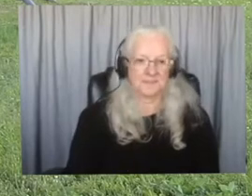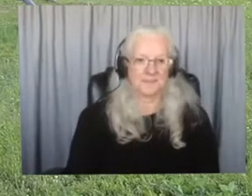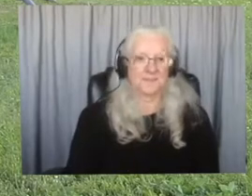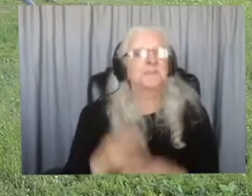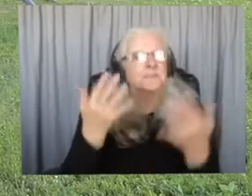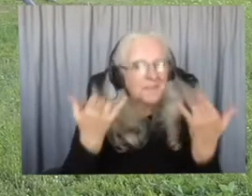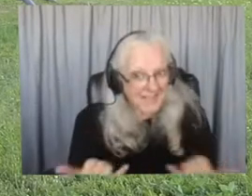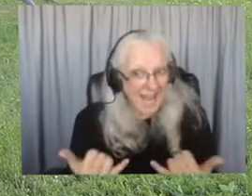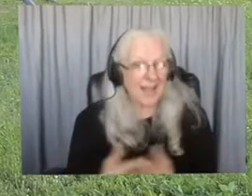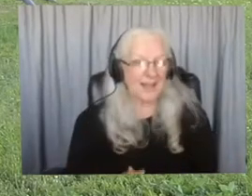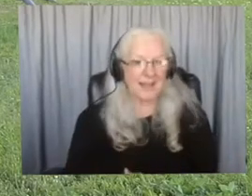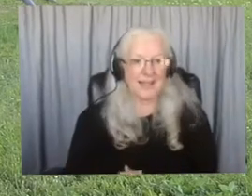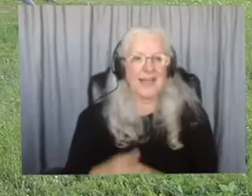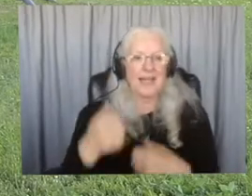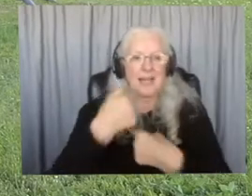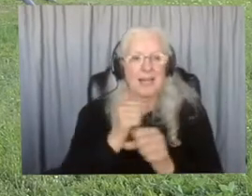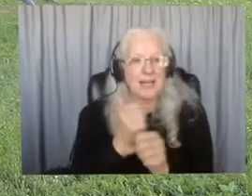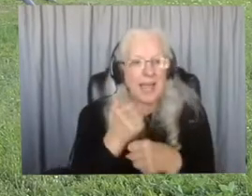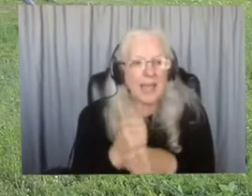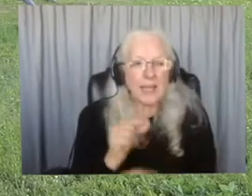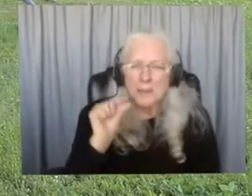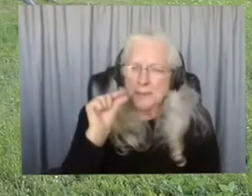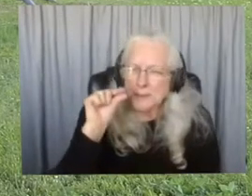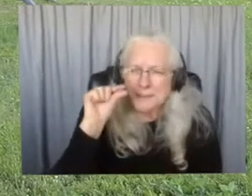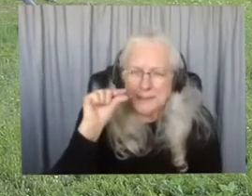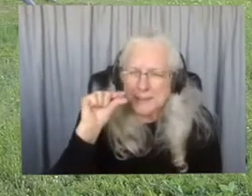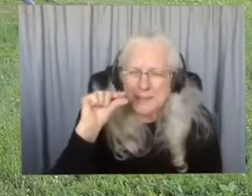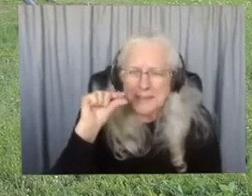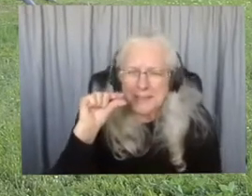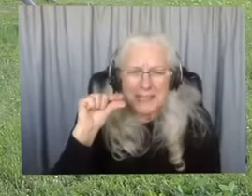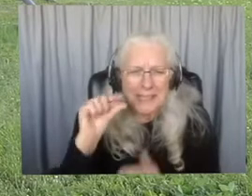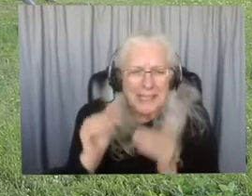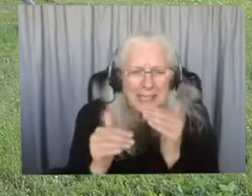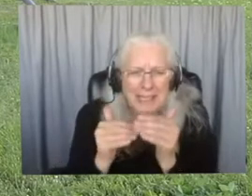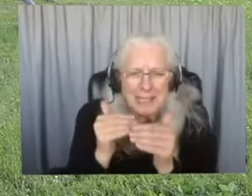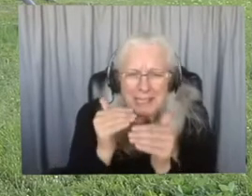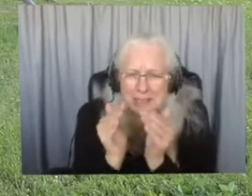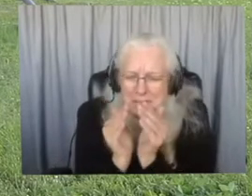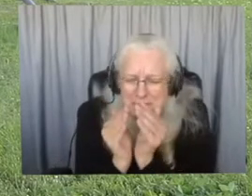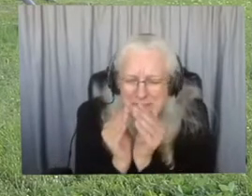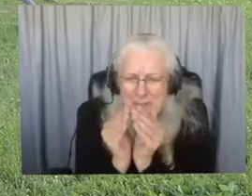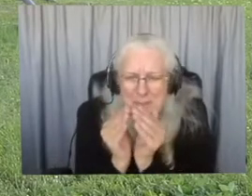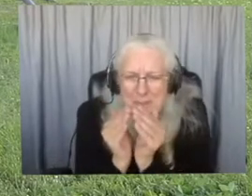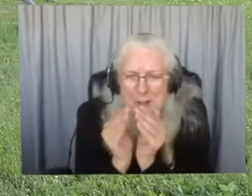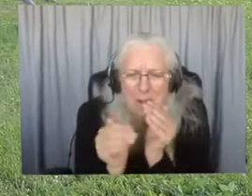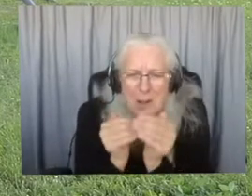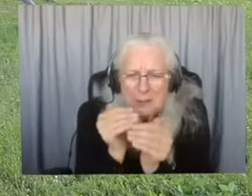make them teeny tiny, smallest steps you've ever taken in your entire